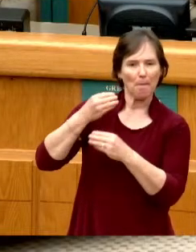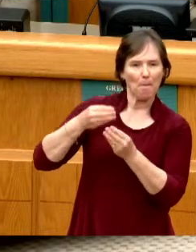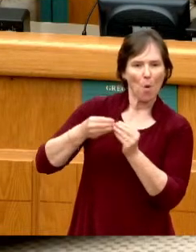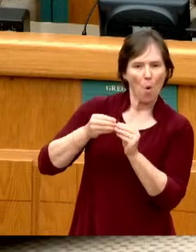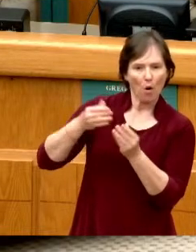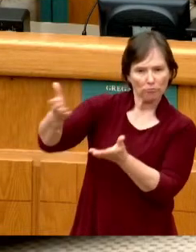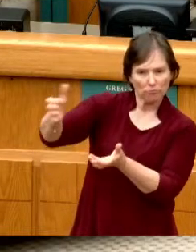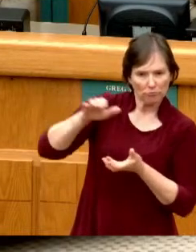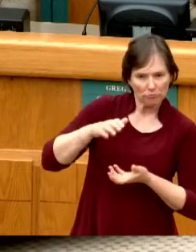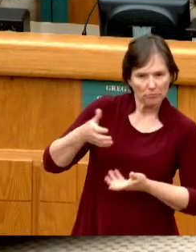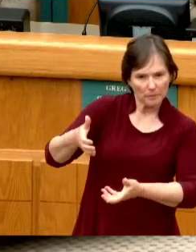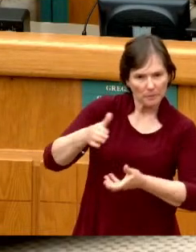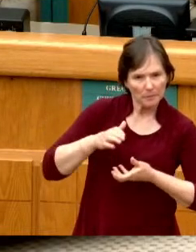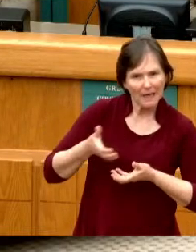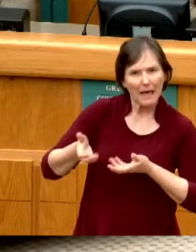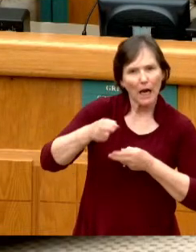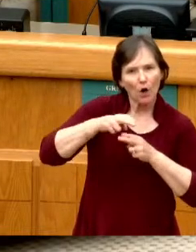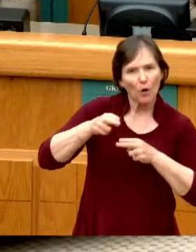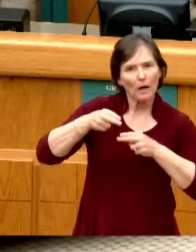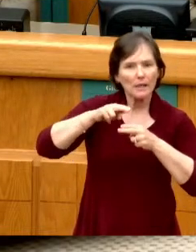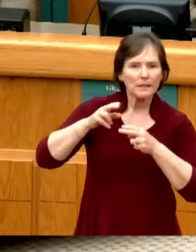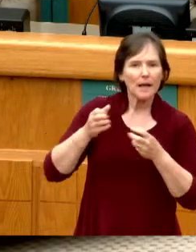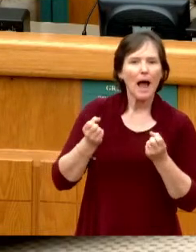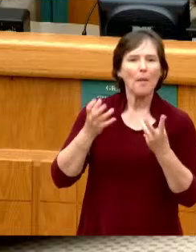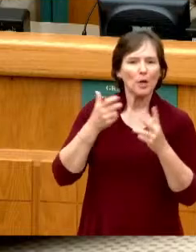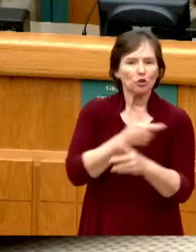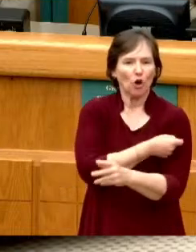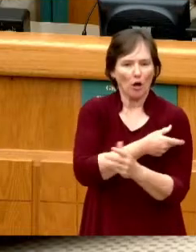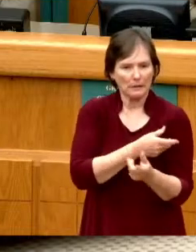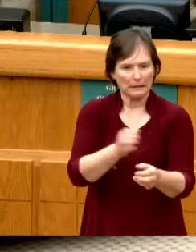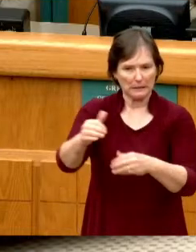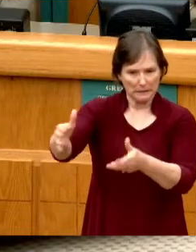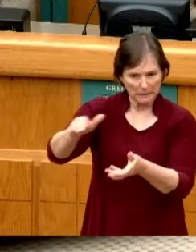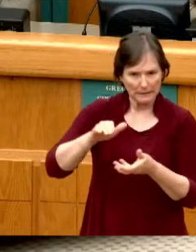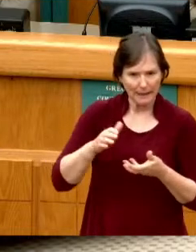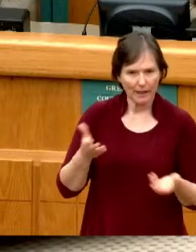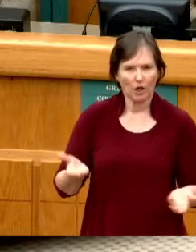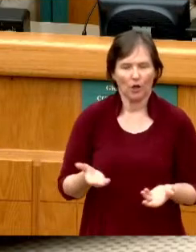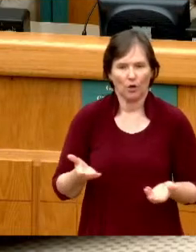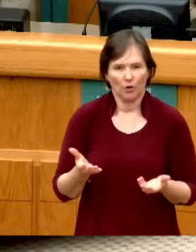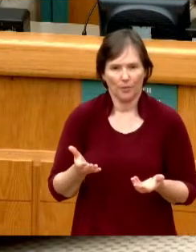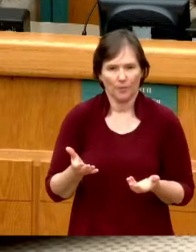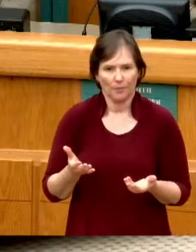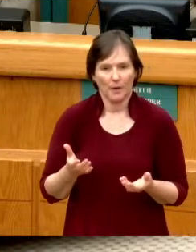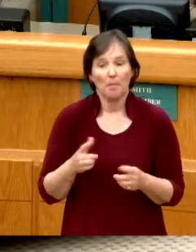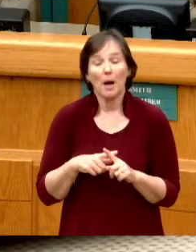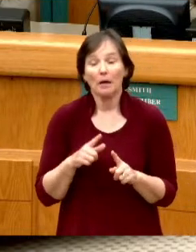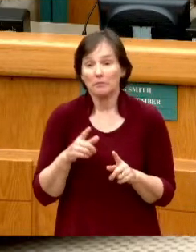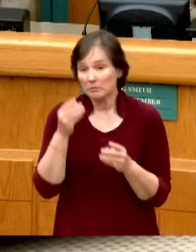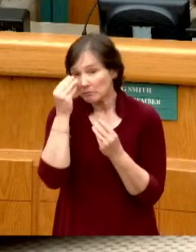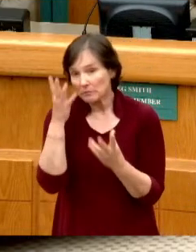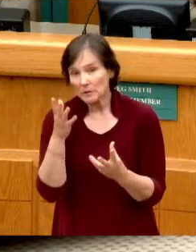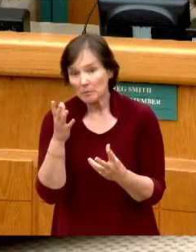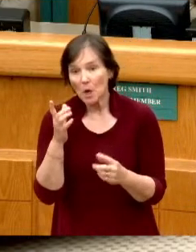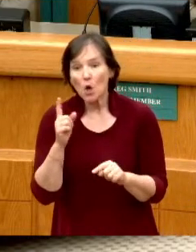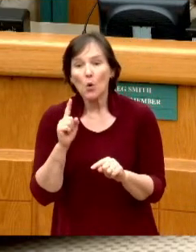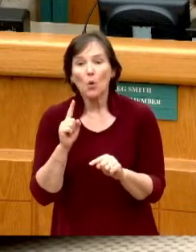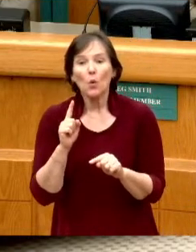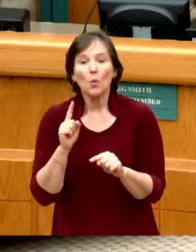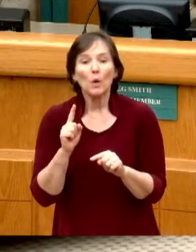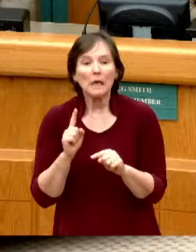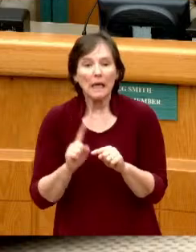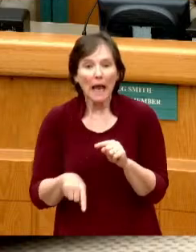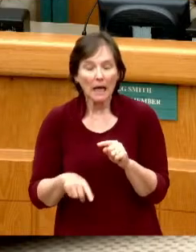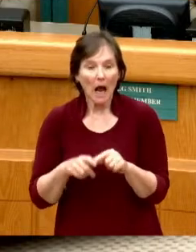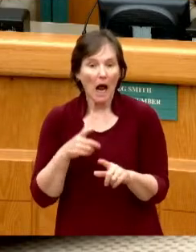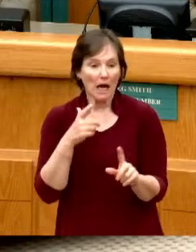But please make no mistake, as we close today's comments on behalf of the county, we cannot deliver what we do not have. I pray